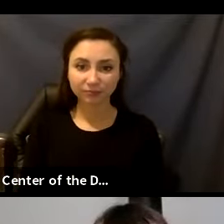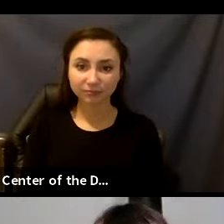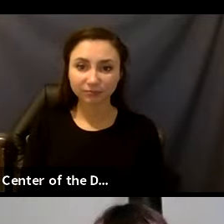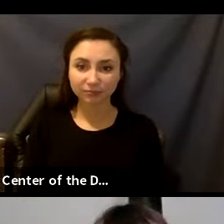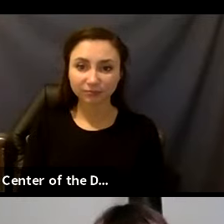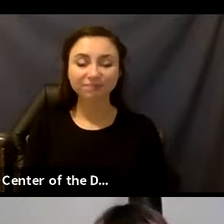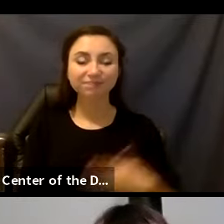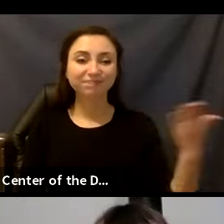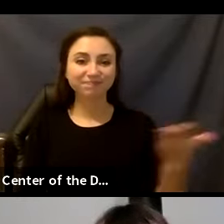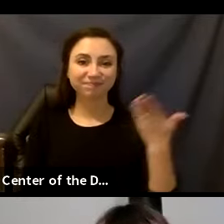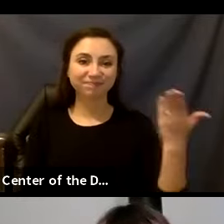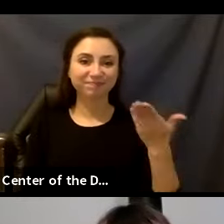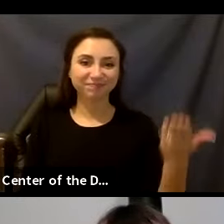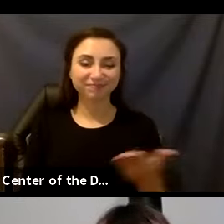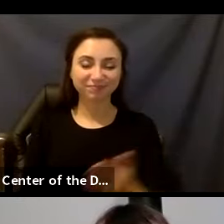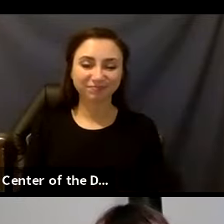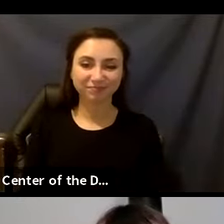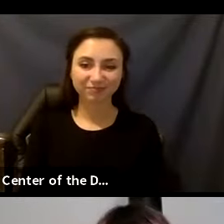I'm here.